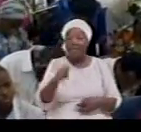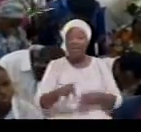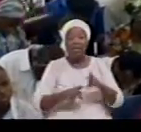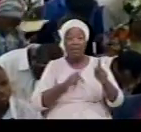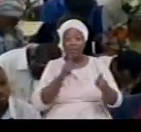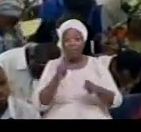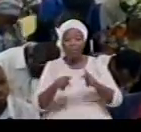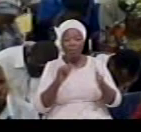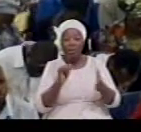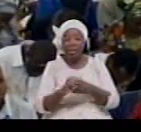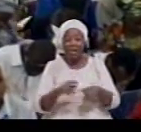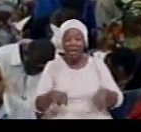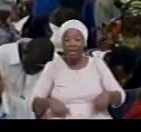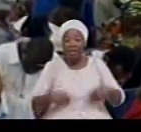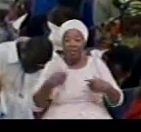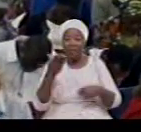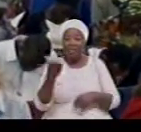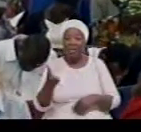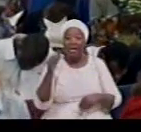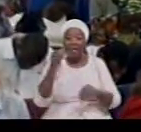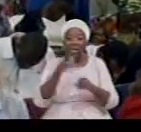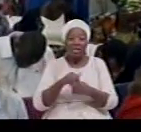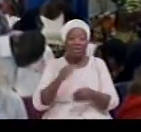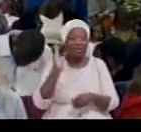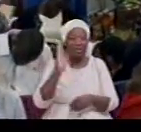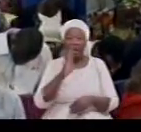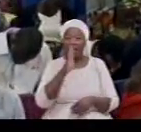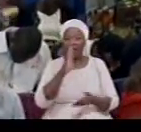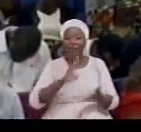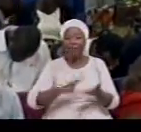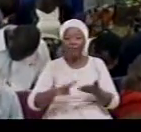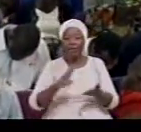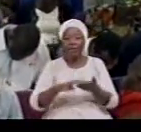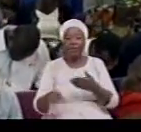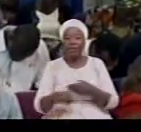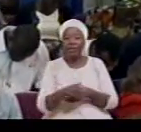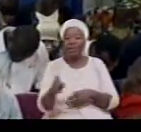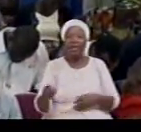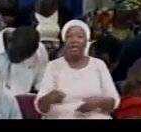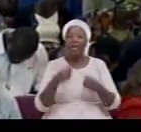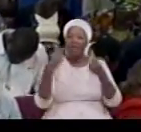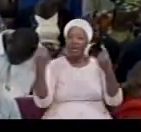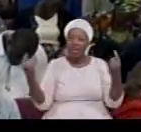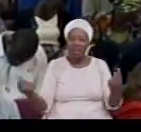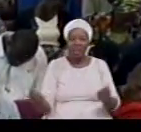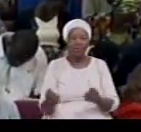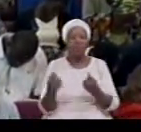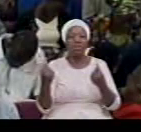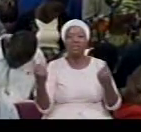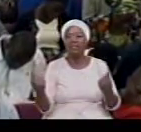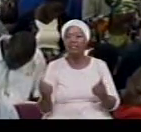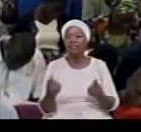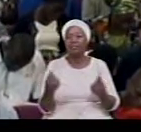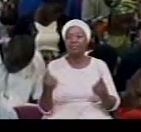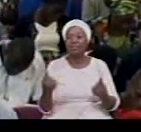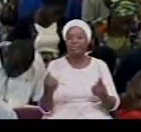dwell therein shall be forgiven their iniquity.